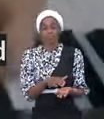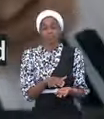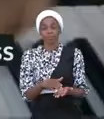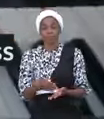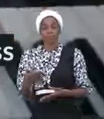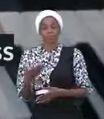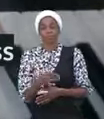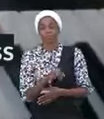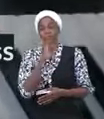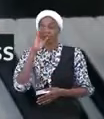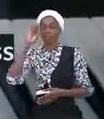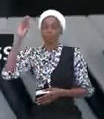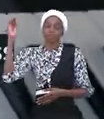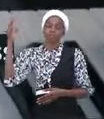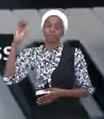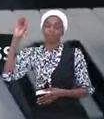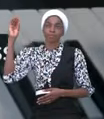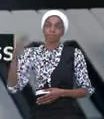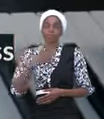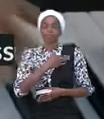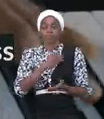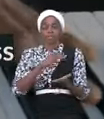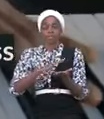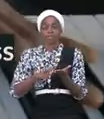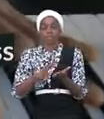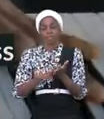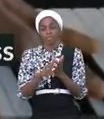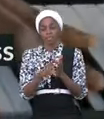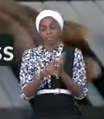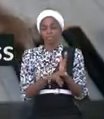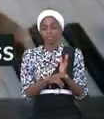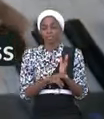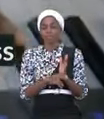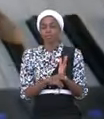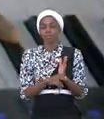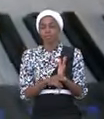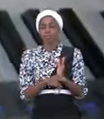There is grace, grace and forgiveness.